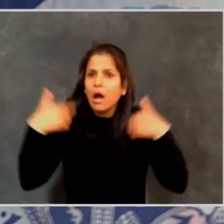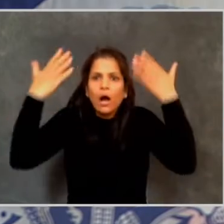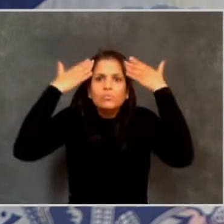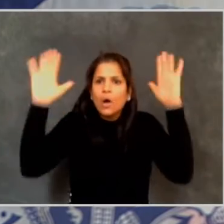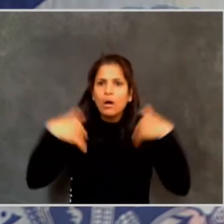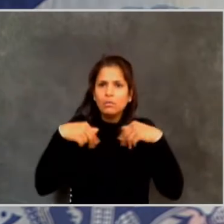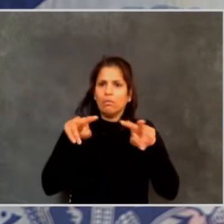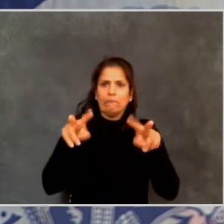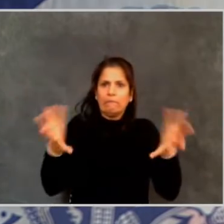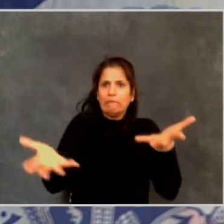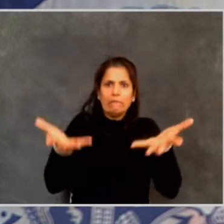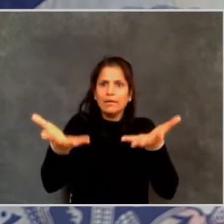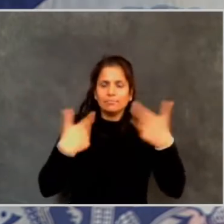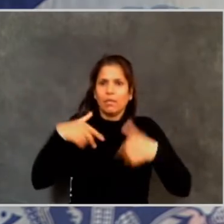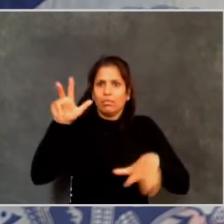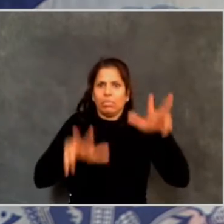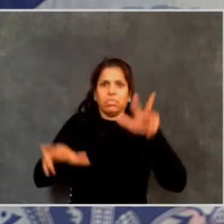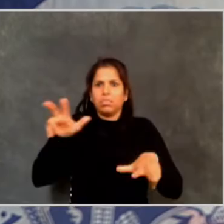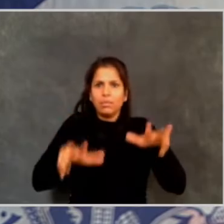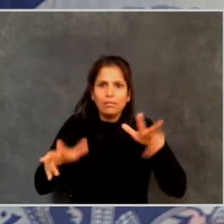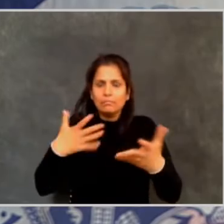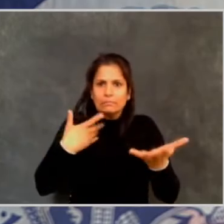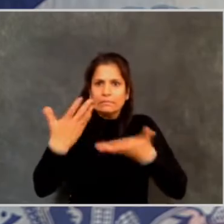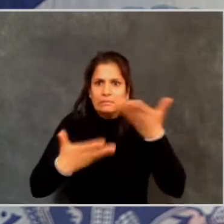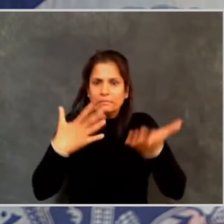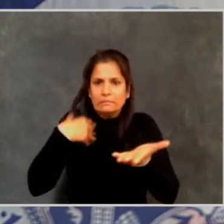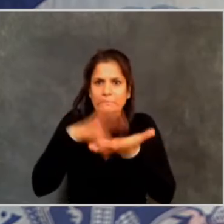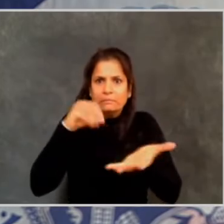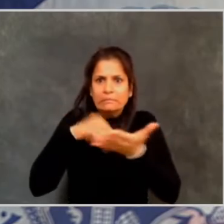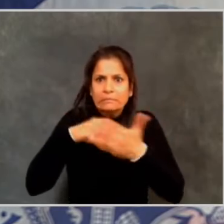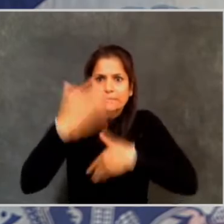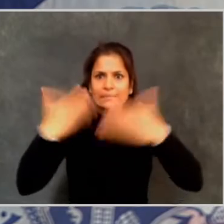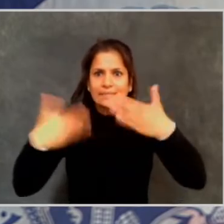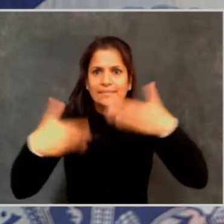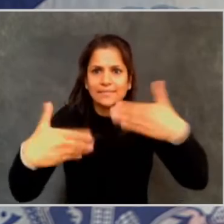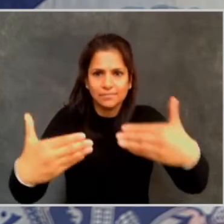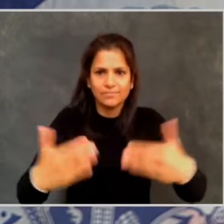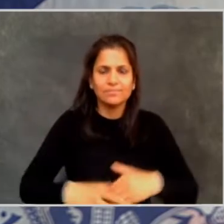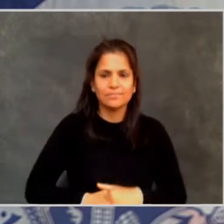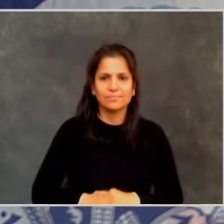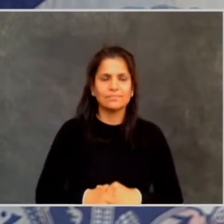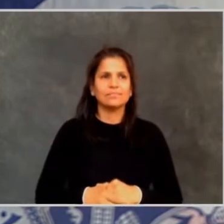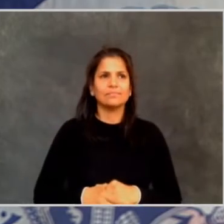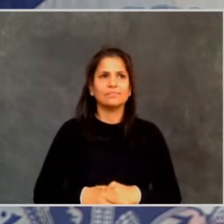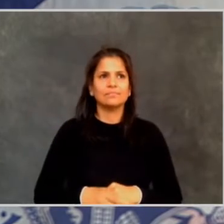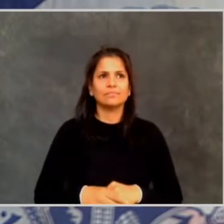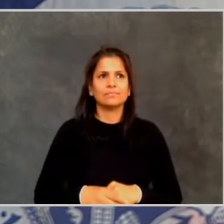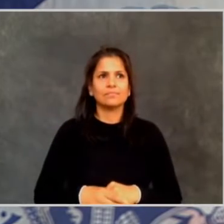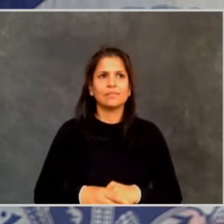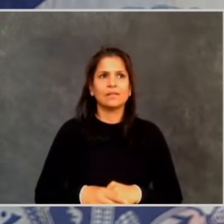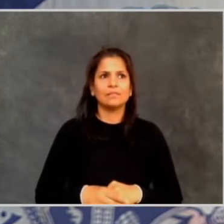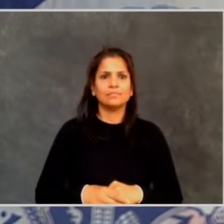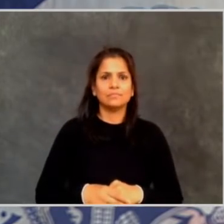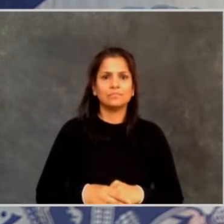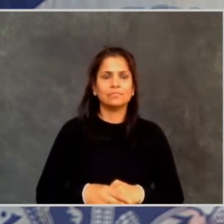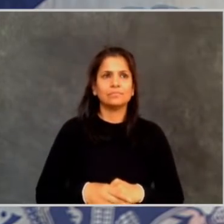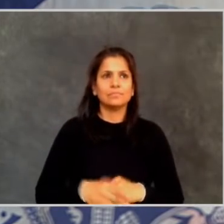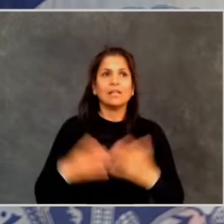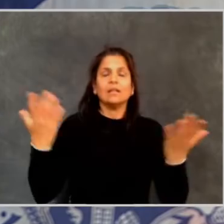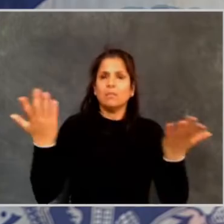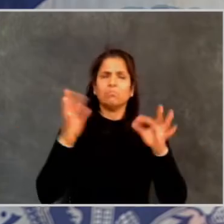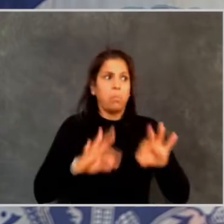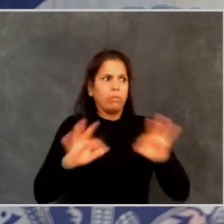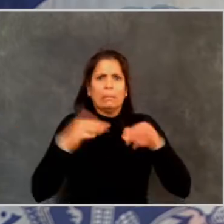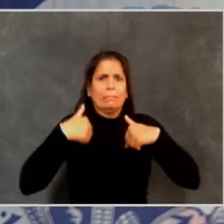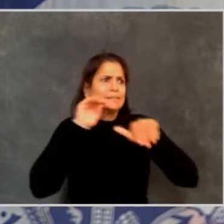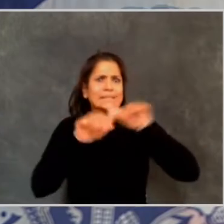the numbers of ventilators needed in New York City? Can you take us through the specifics of the models you're using, the